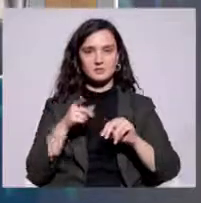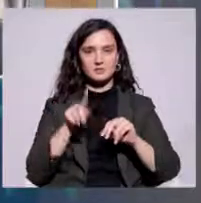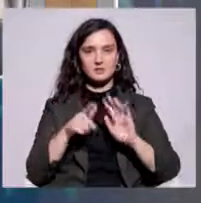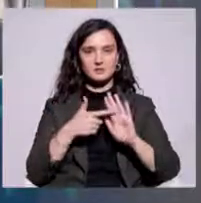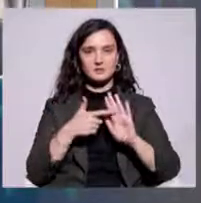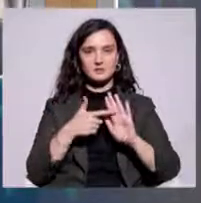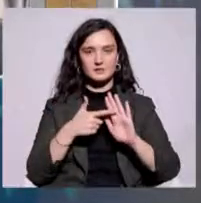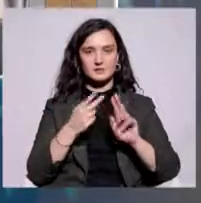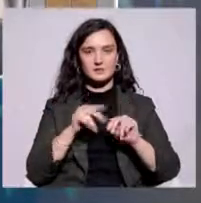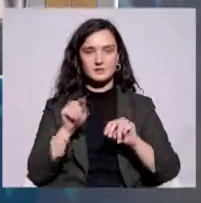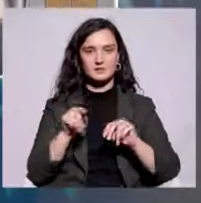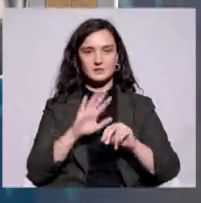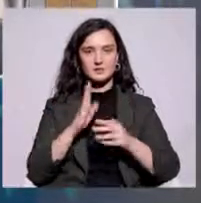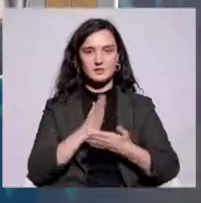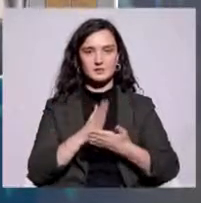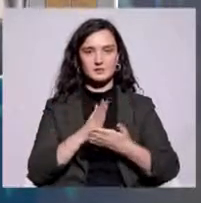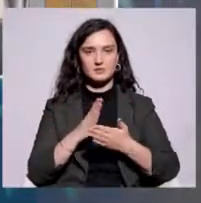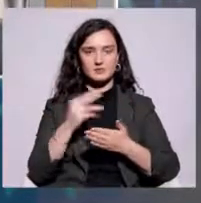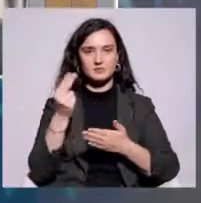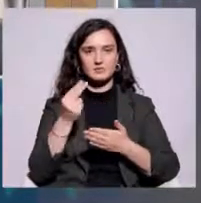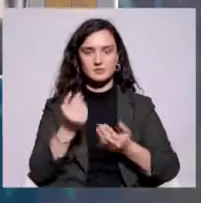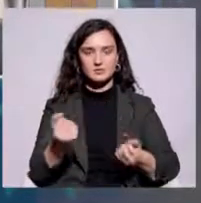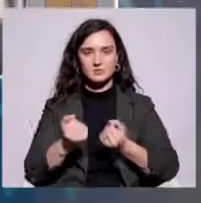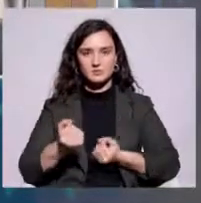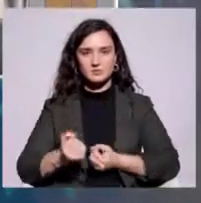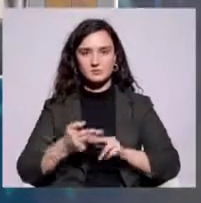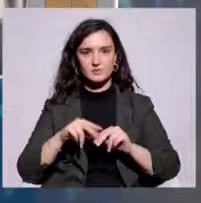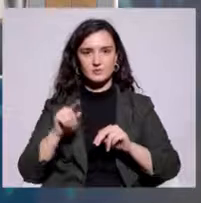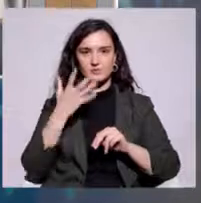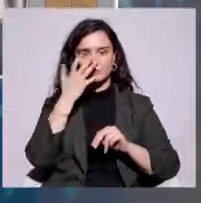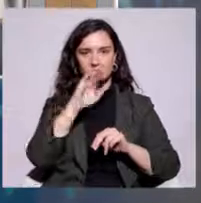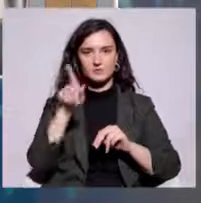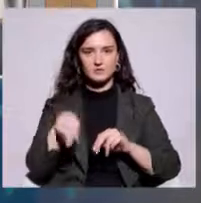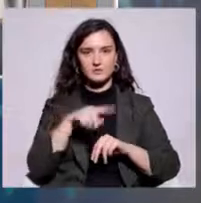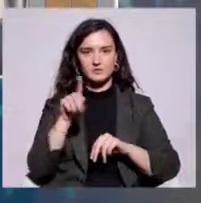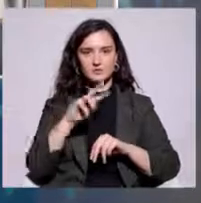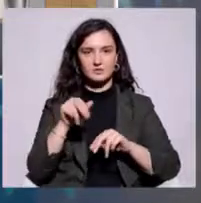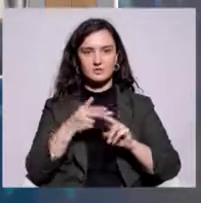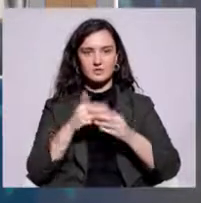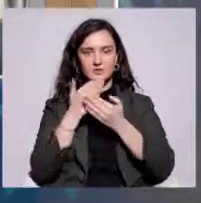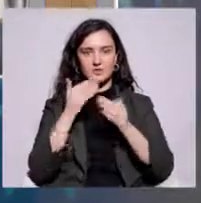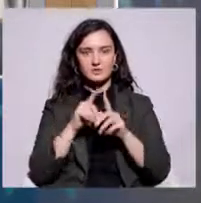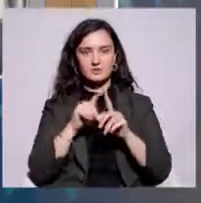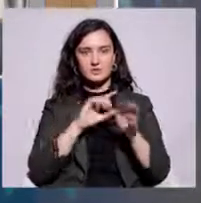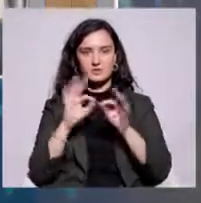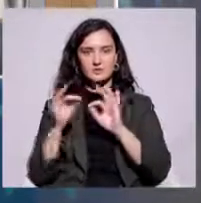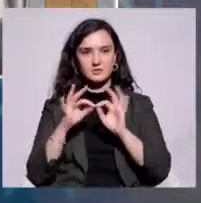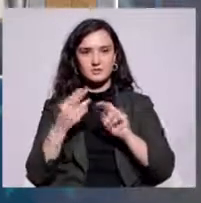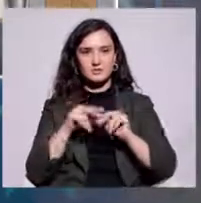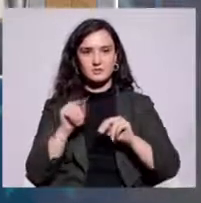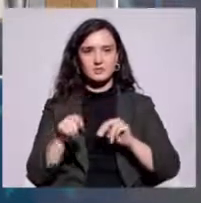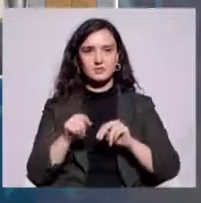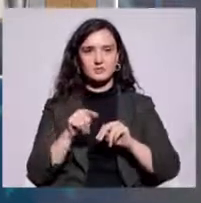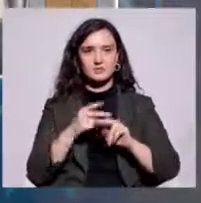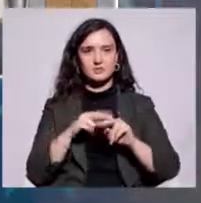number 7, there is not a drawer on the picture. And the last sentence, there